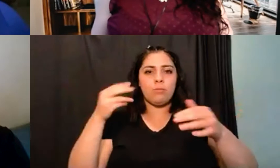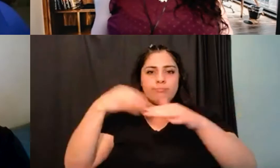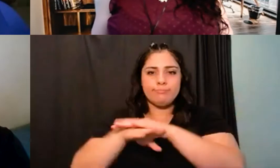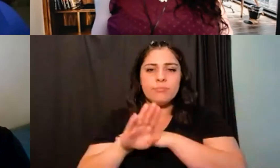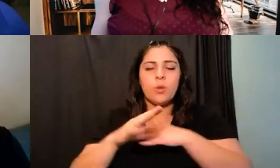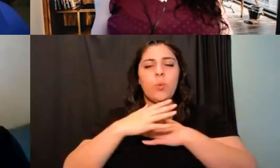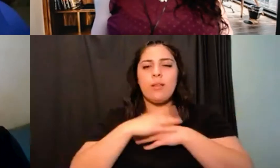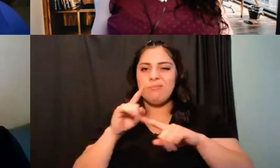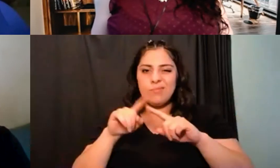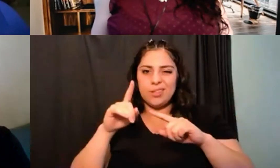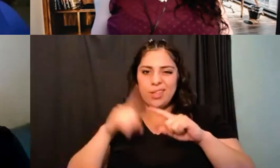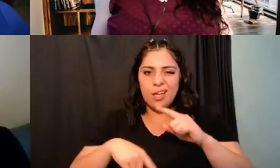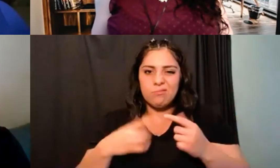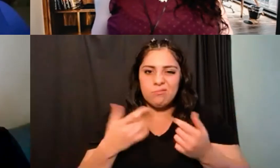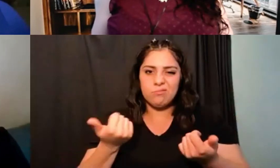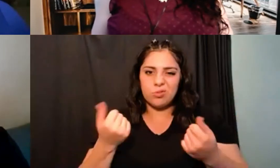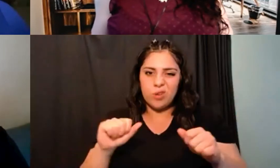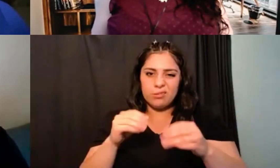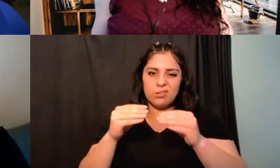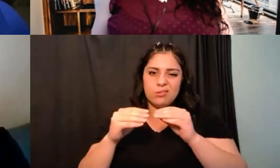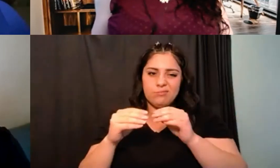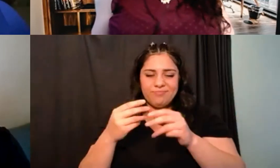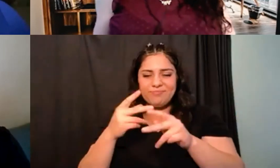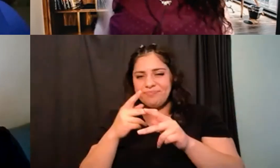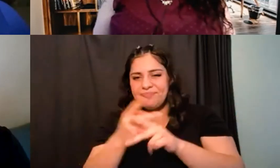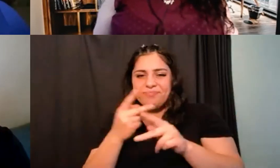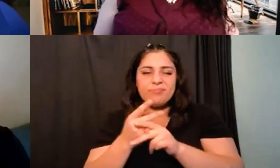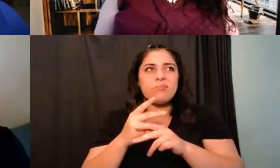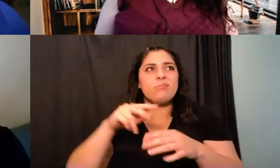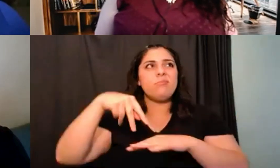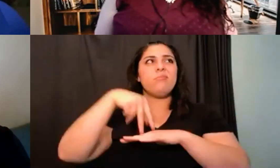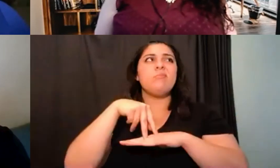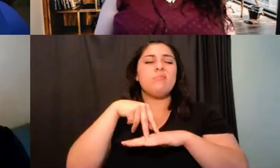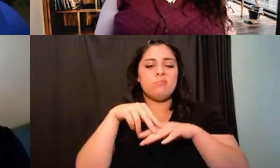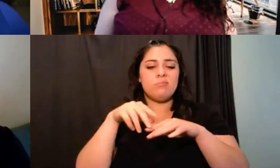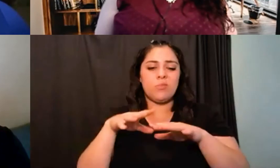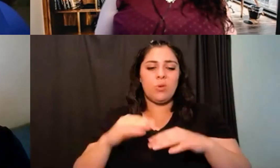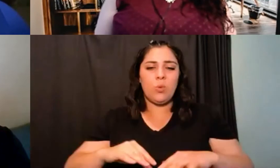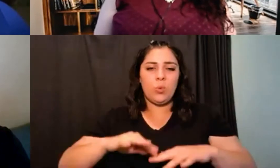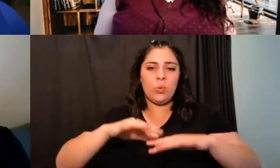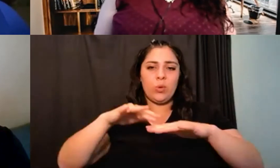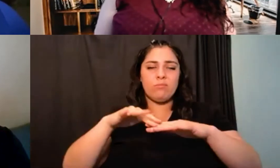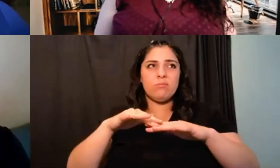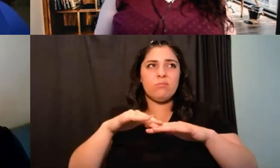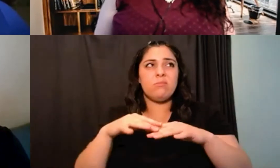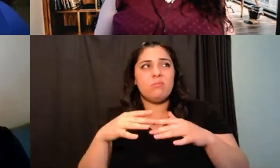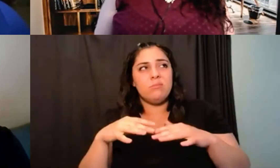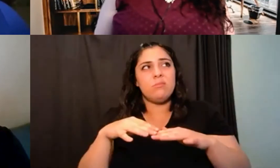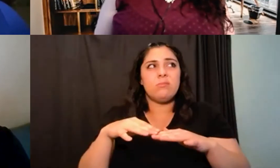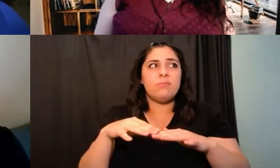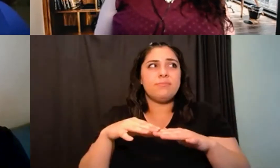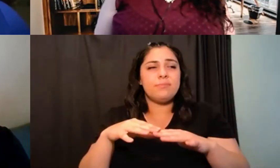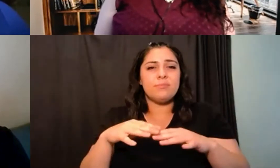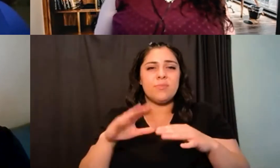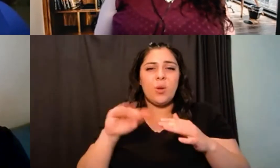belly, across this long stretch of back, a delicate dance with gravity, a whole body